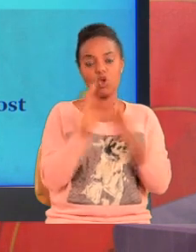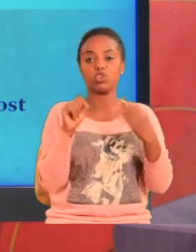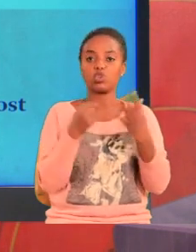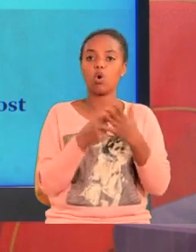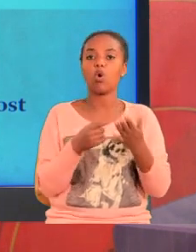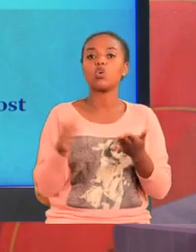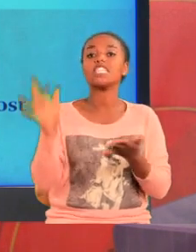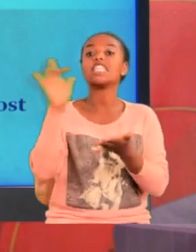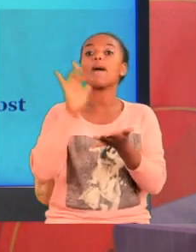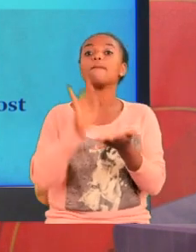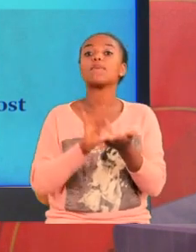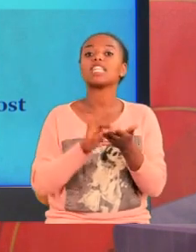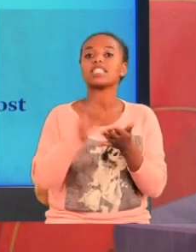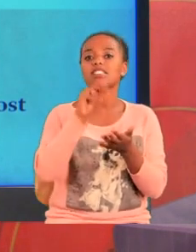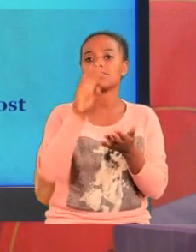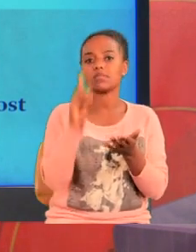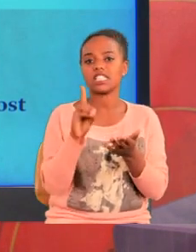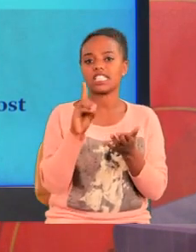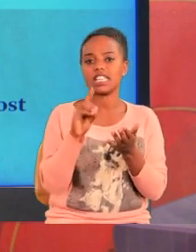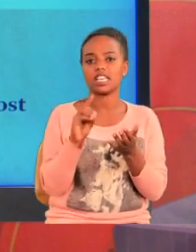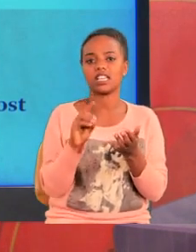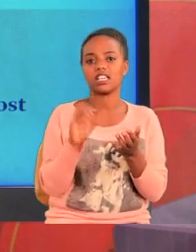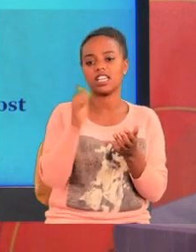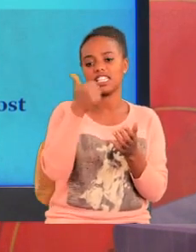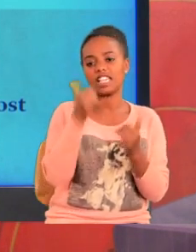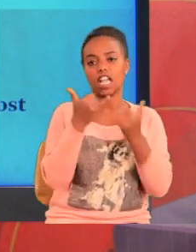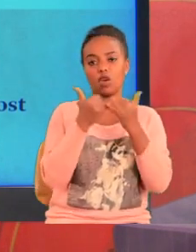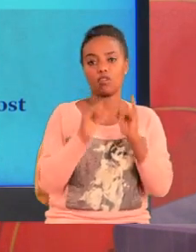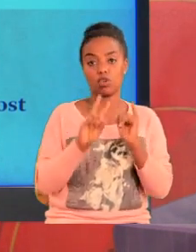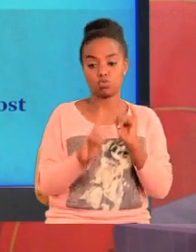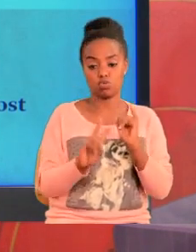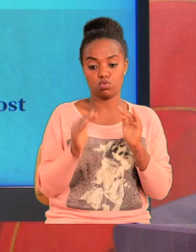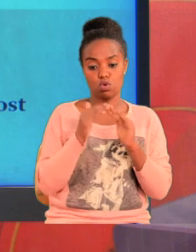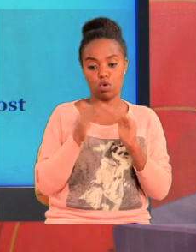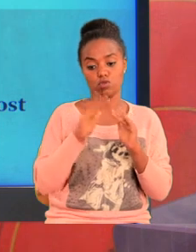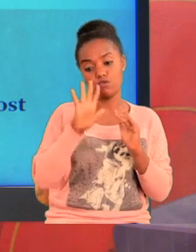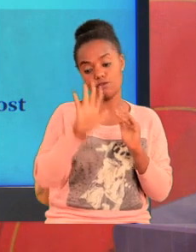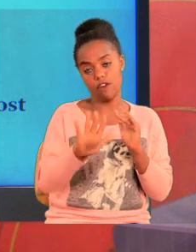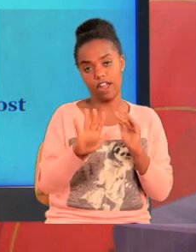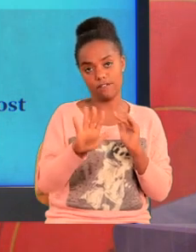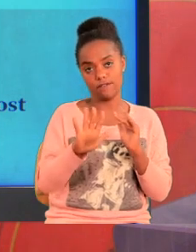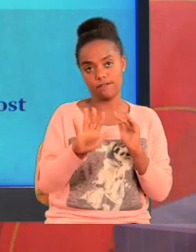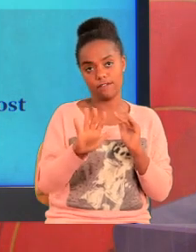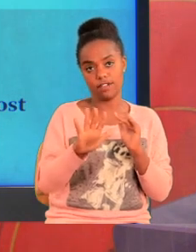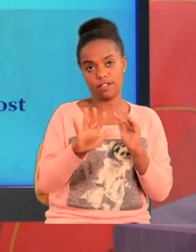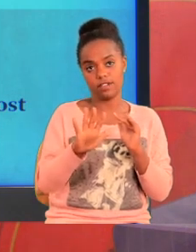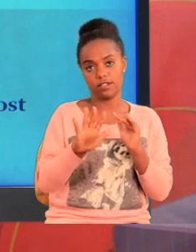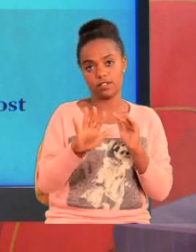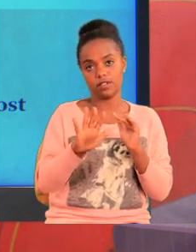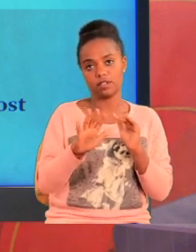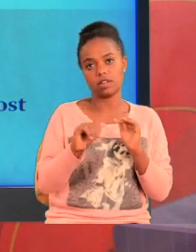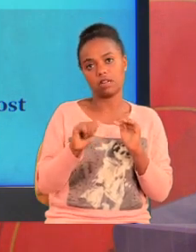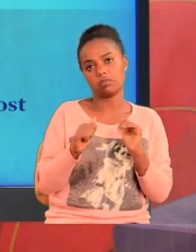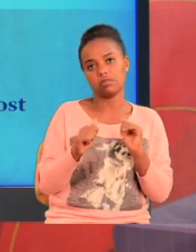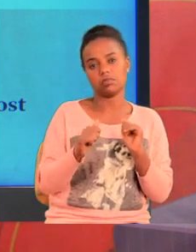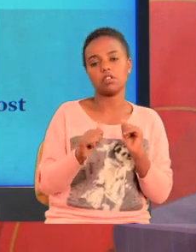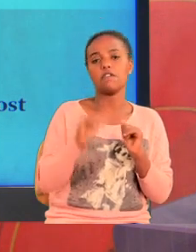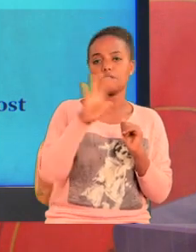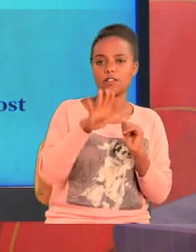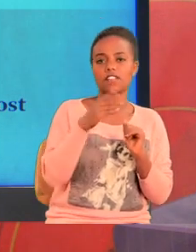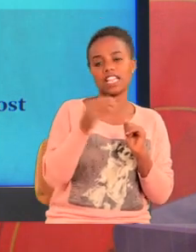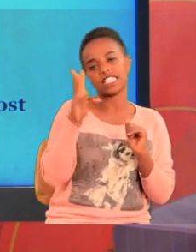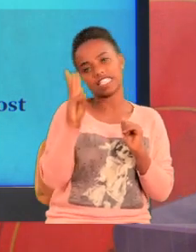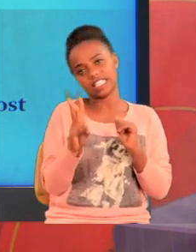median is found at 10 over 2 is 5 on the fifth on 6 value.